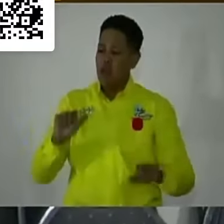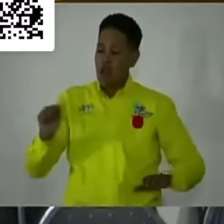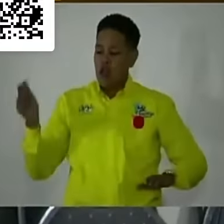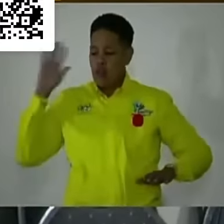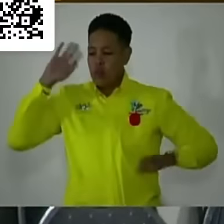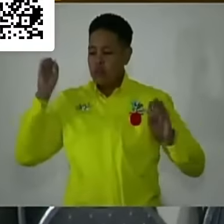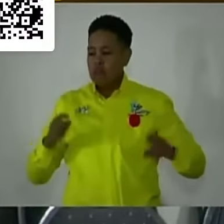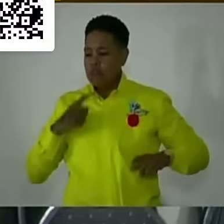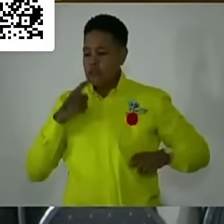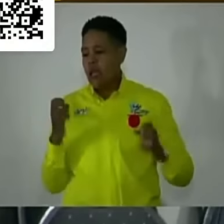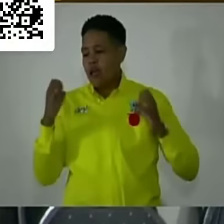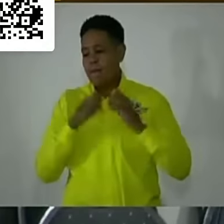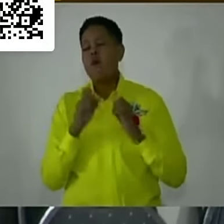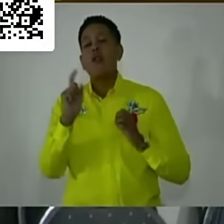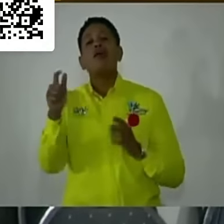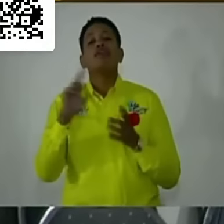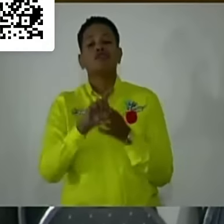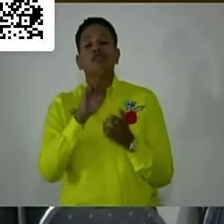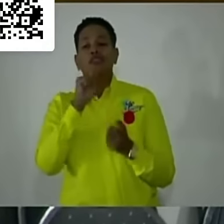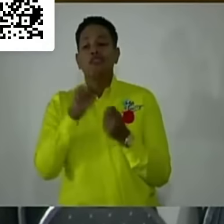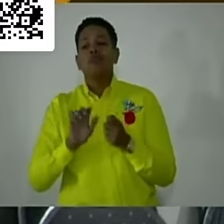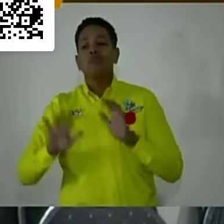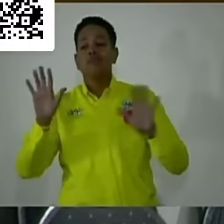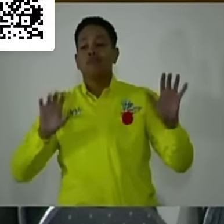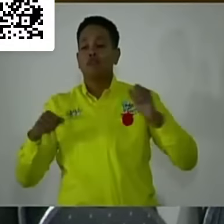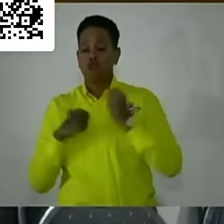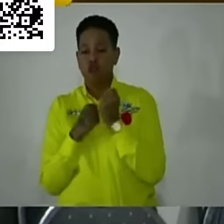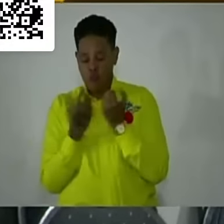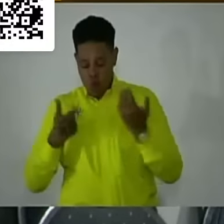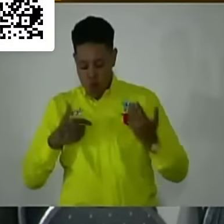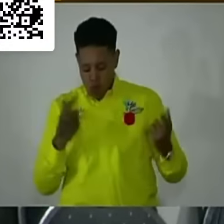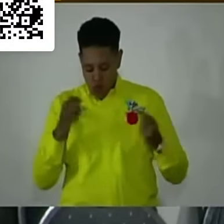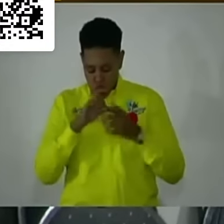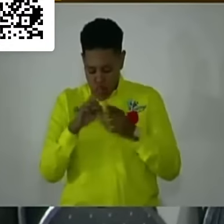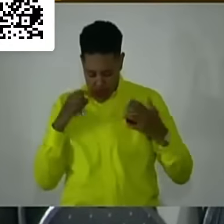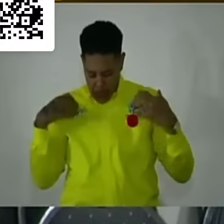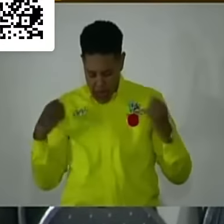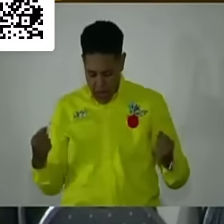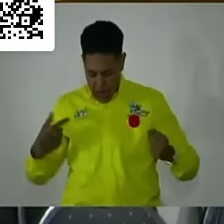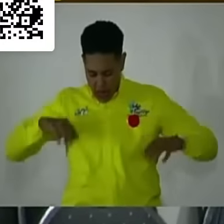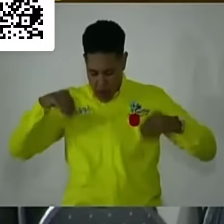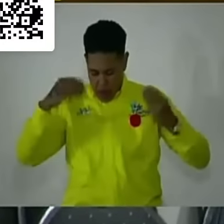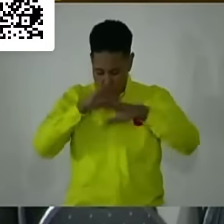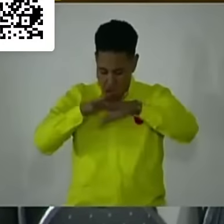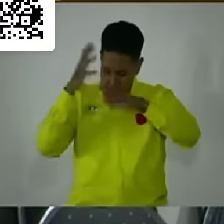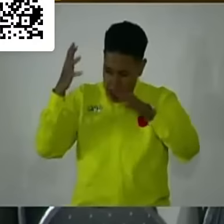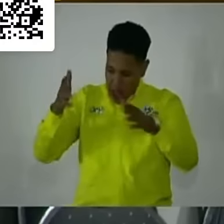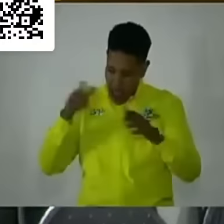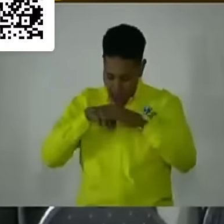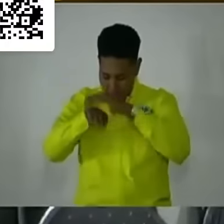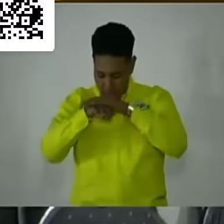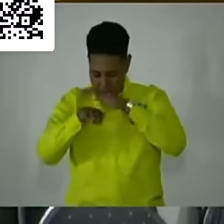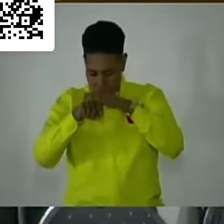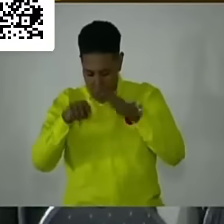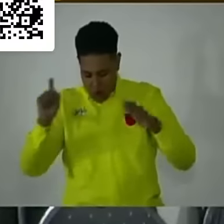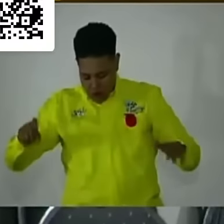say more on the specifics of that support. What we are doing in health, we are providing on-site access